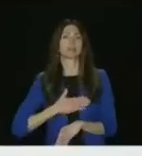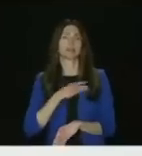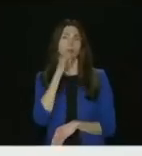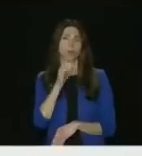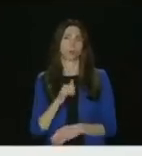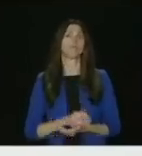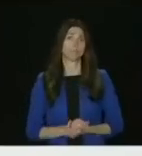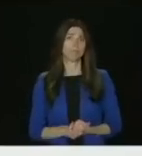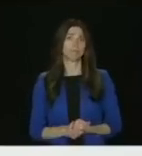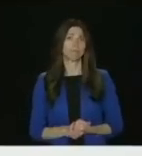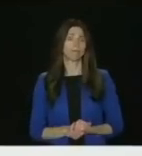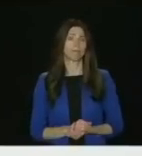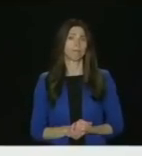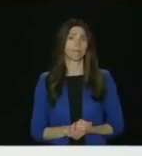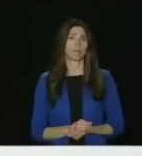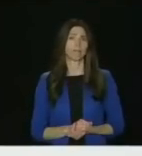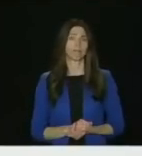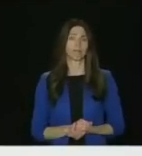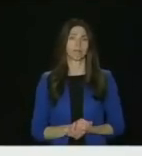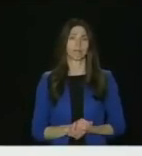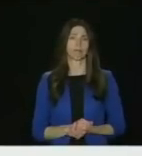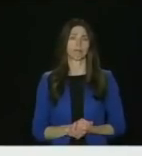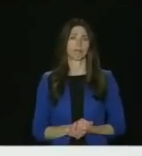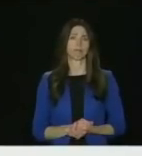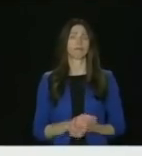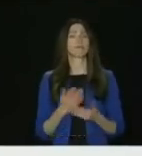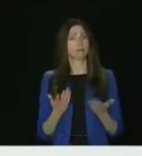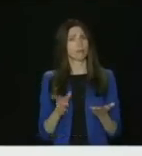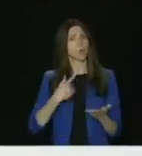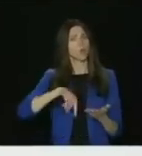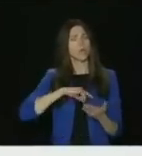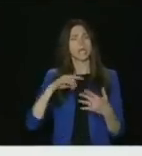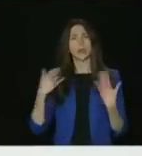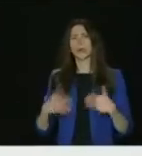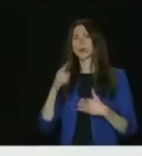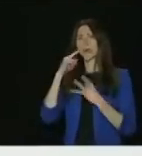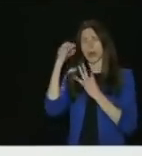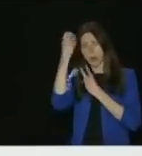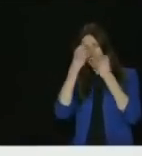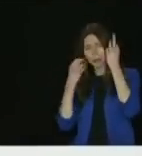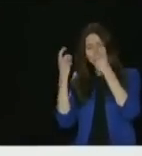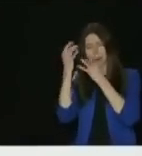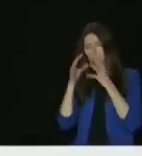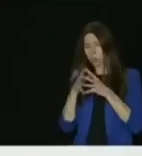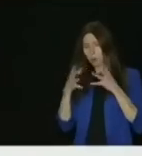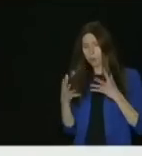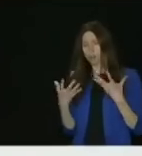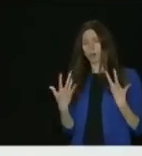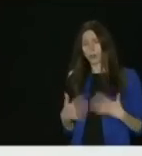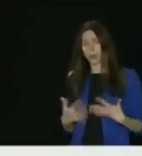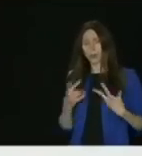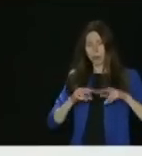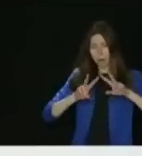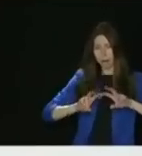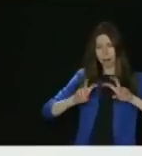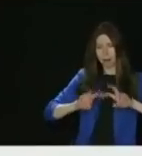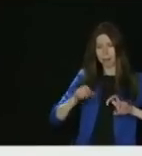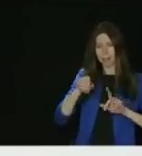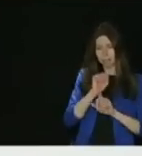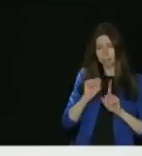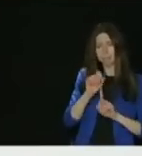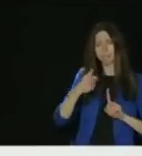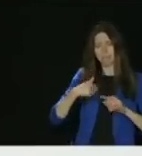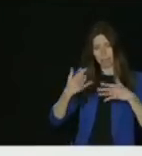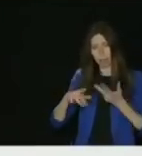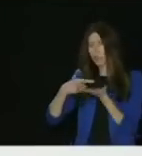taken these measures after deep thought. I have discussed this with the heads of